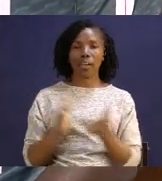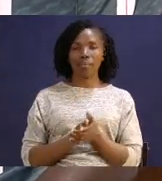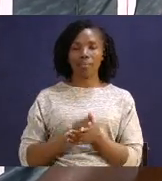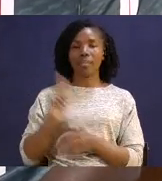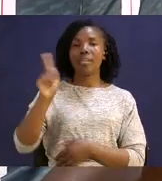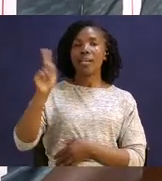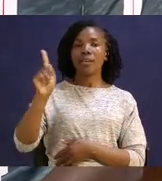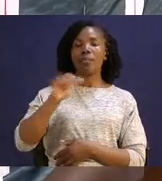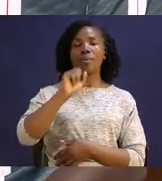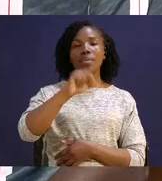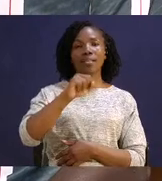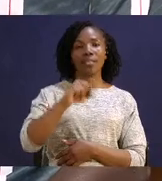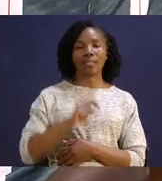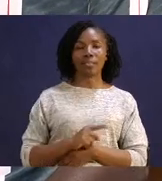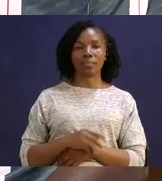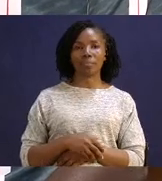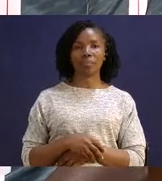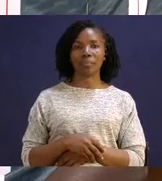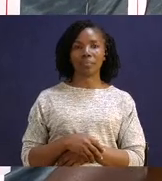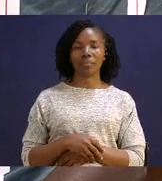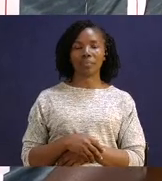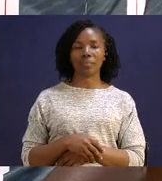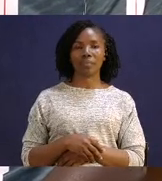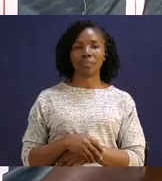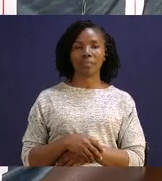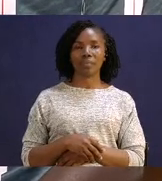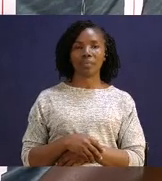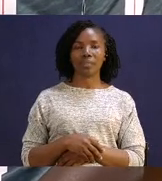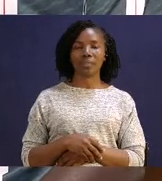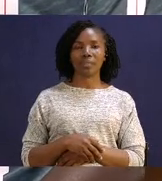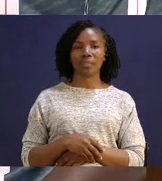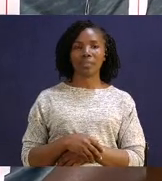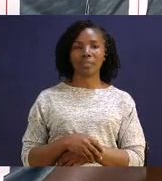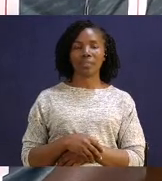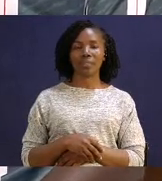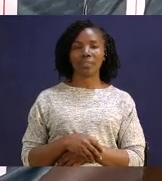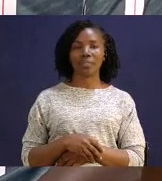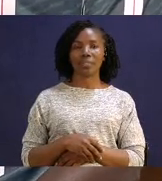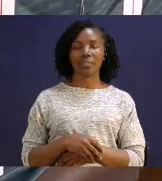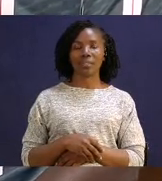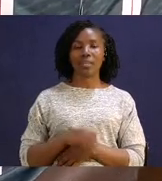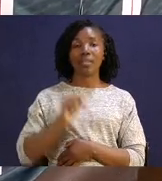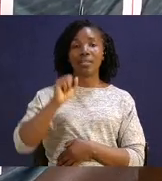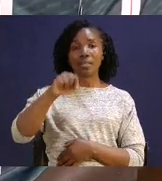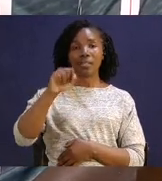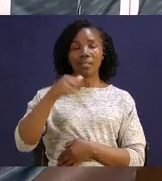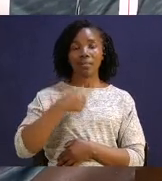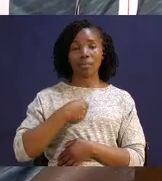Okay. You're the firstborn? Yeah, in... In your family?